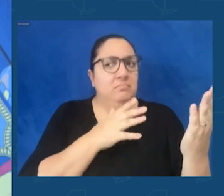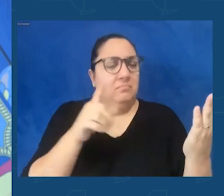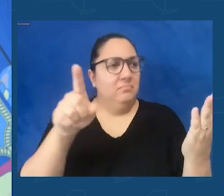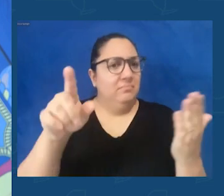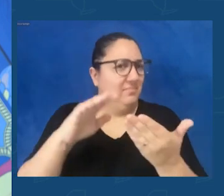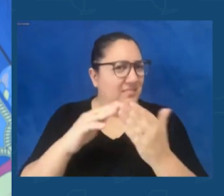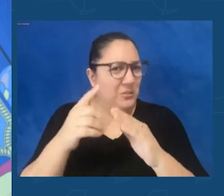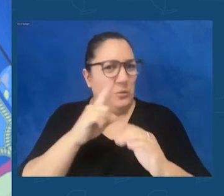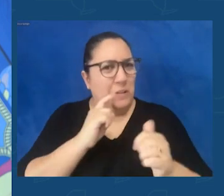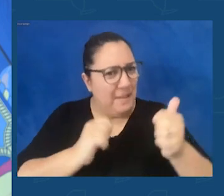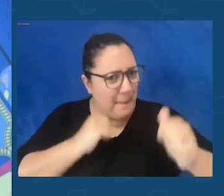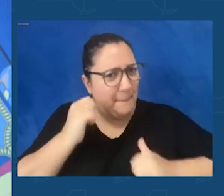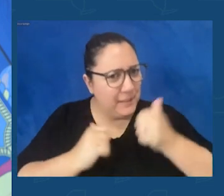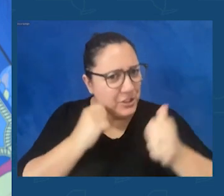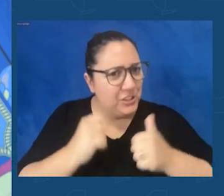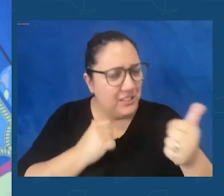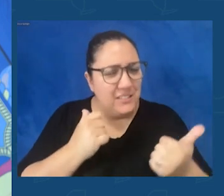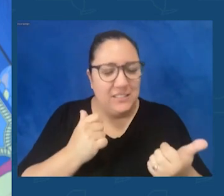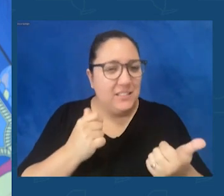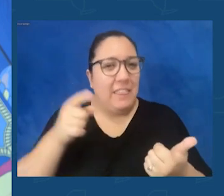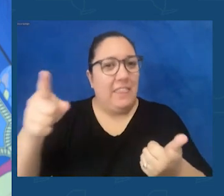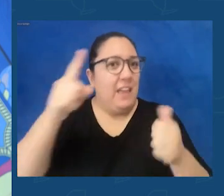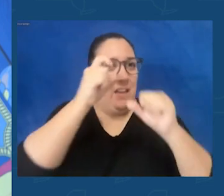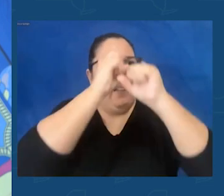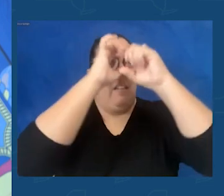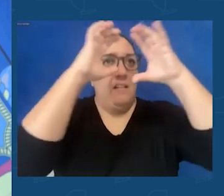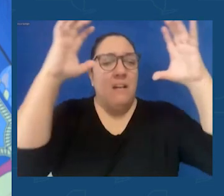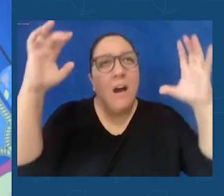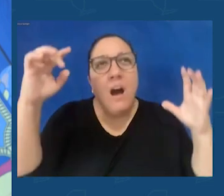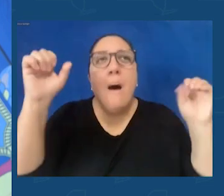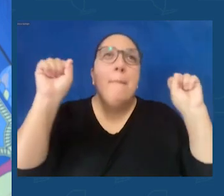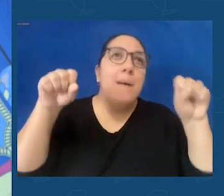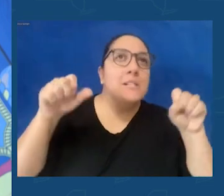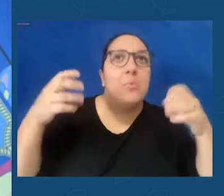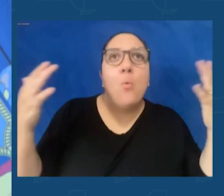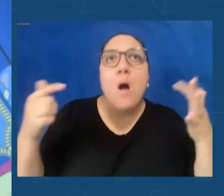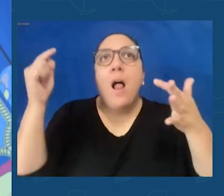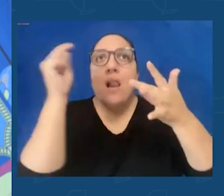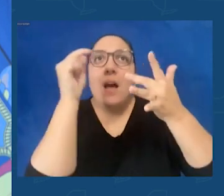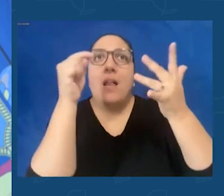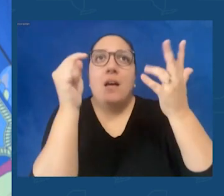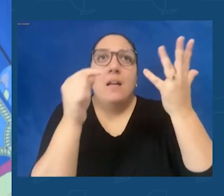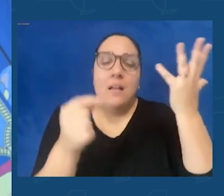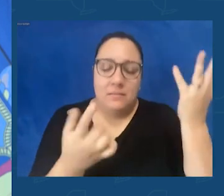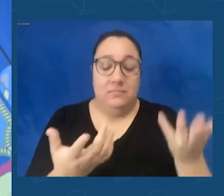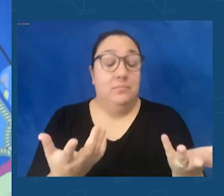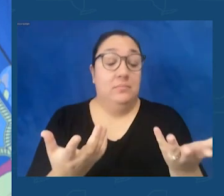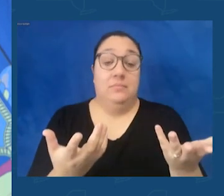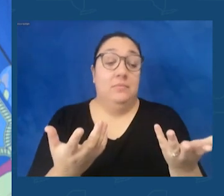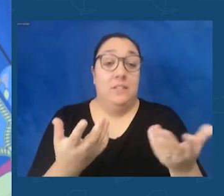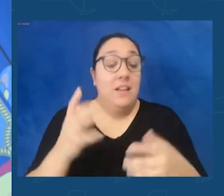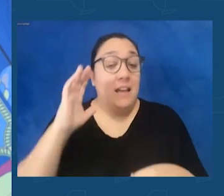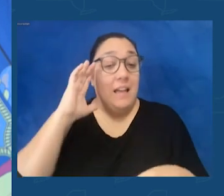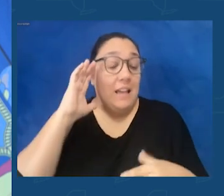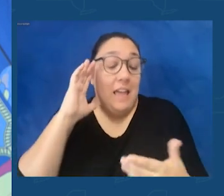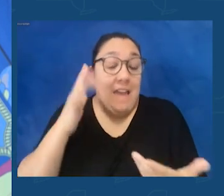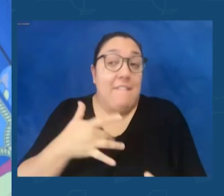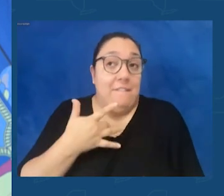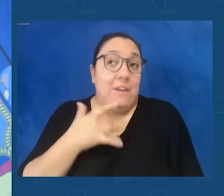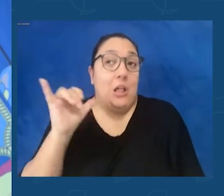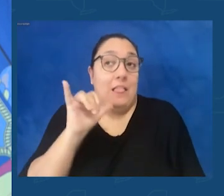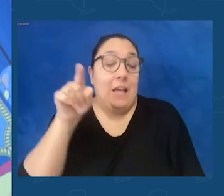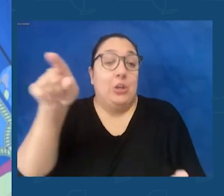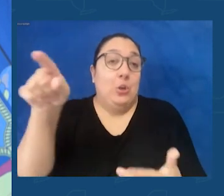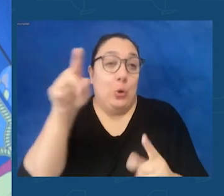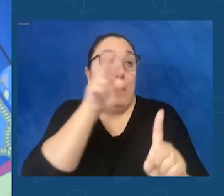the possibilities. And we don't go over the specifics because I think you applied for about 15 things. So we have to narrow it down a